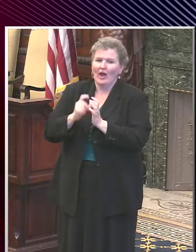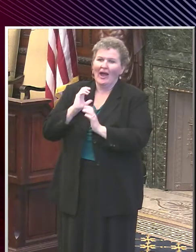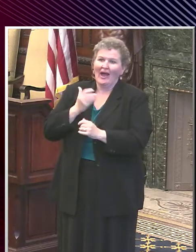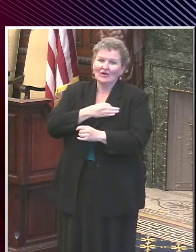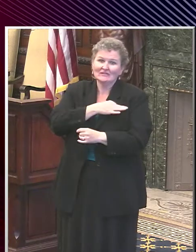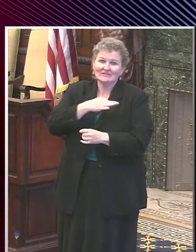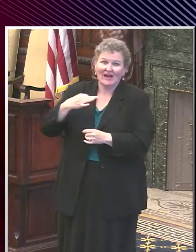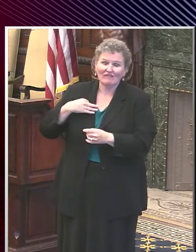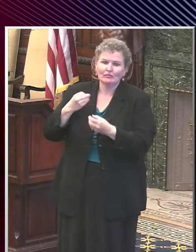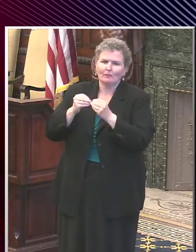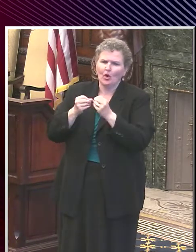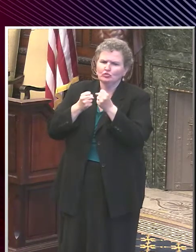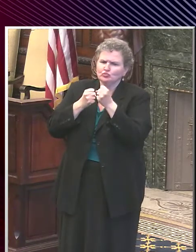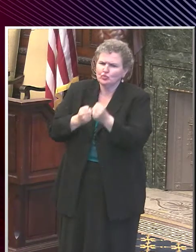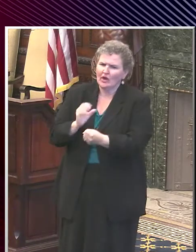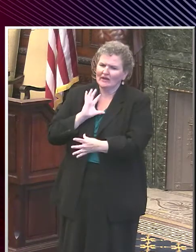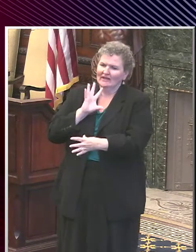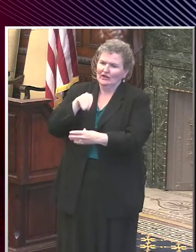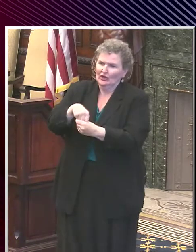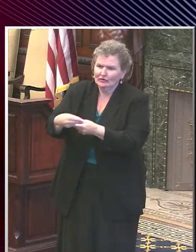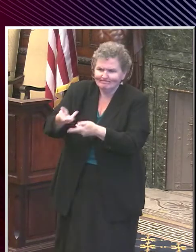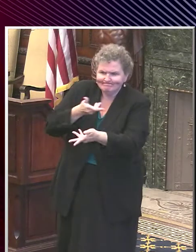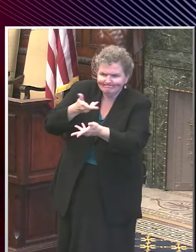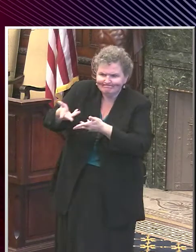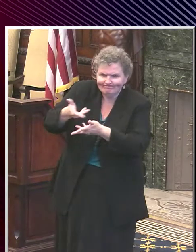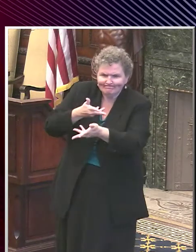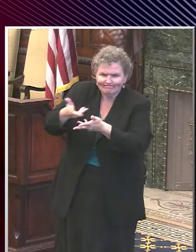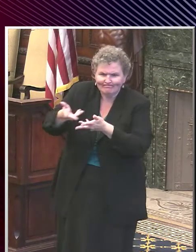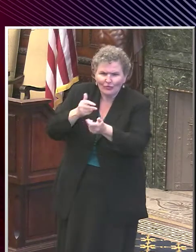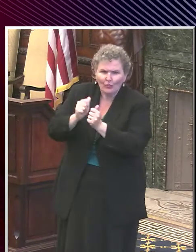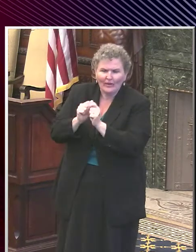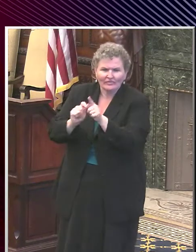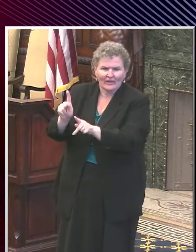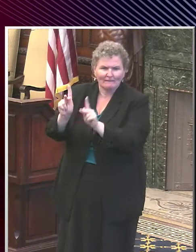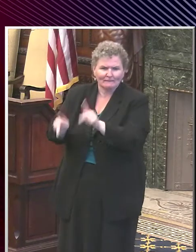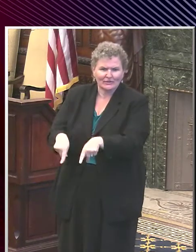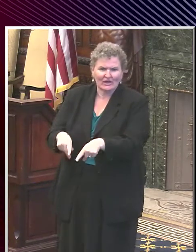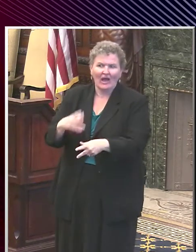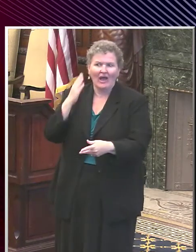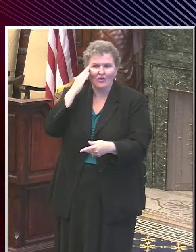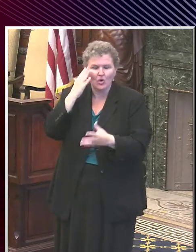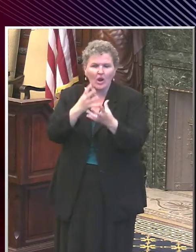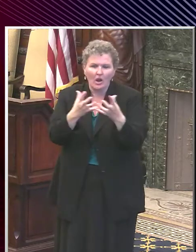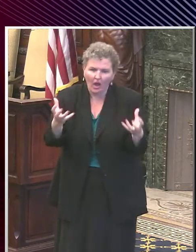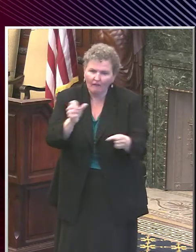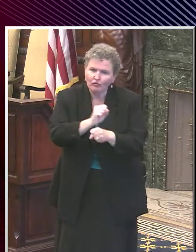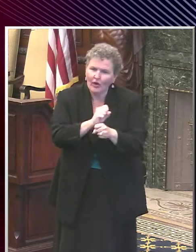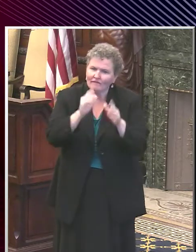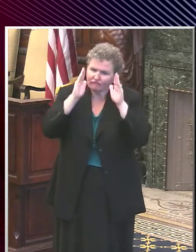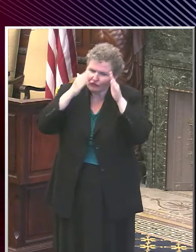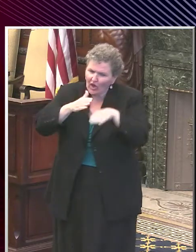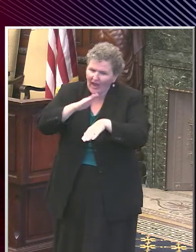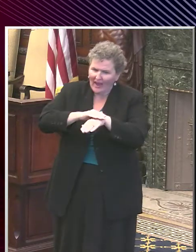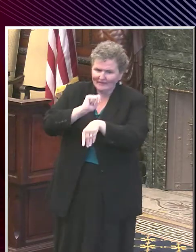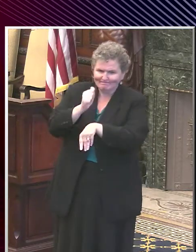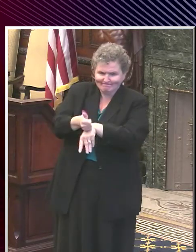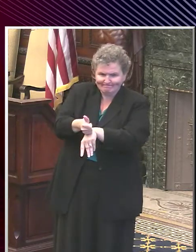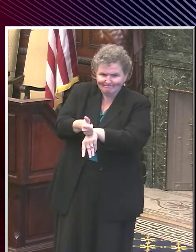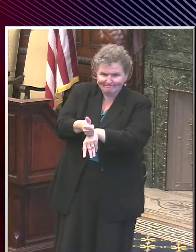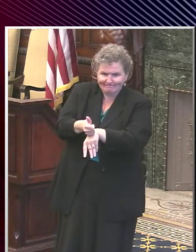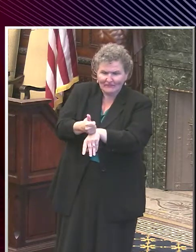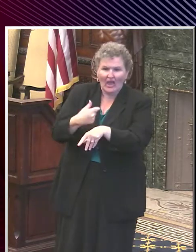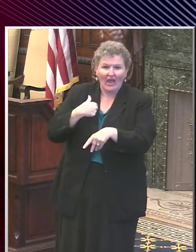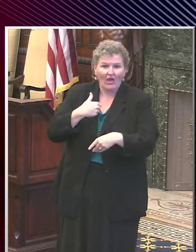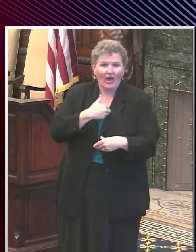interpersonal skills, the sort of people that you would trust. Now there's a large workload involved in this process. And so to do this, we built a new division within the